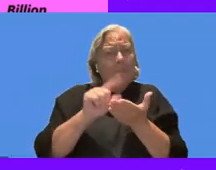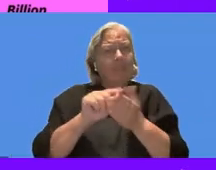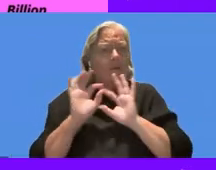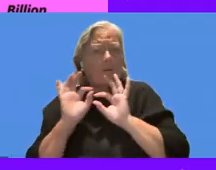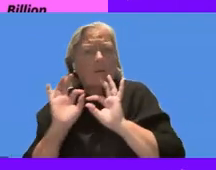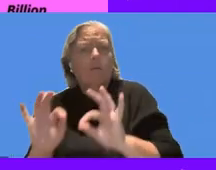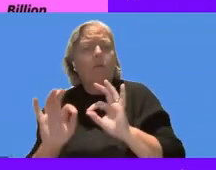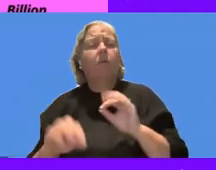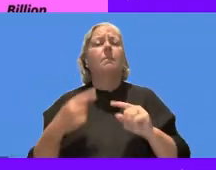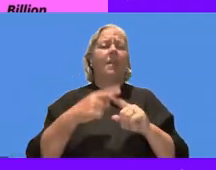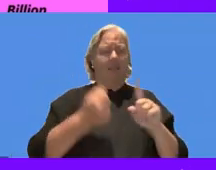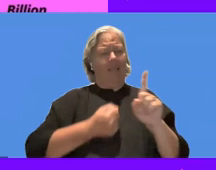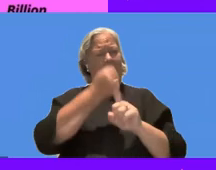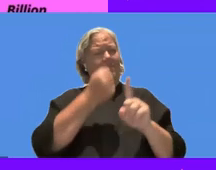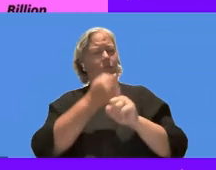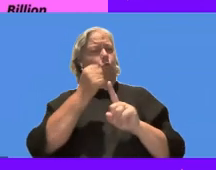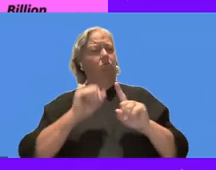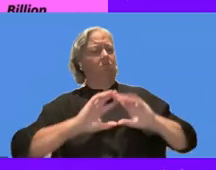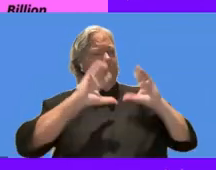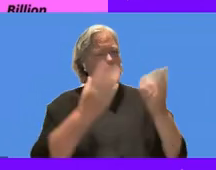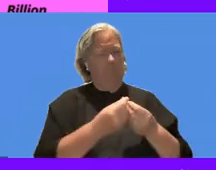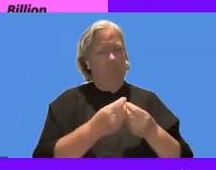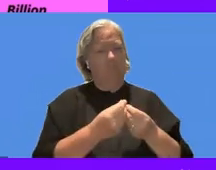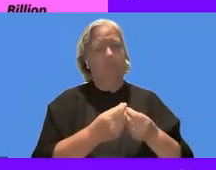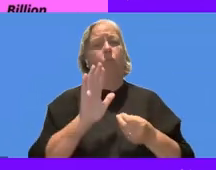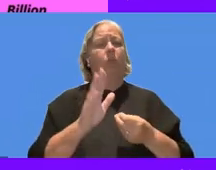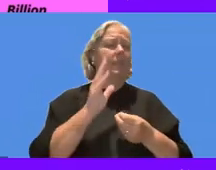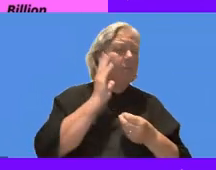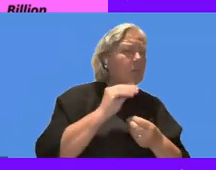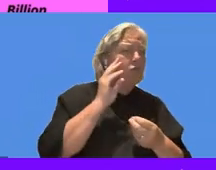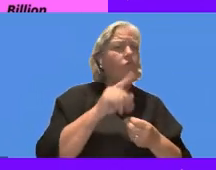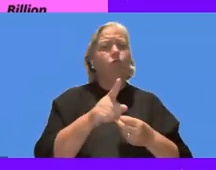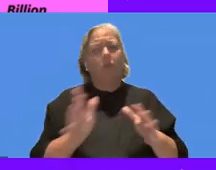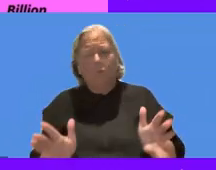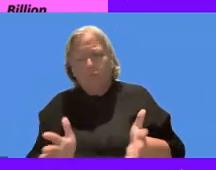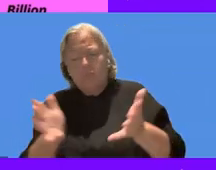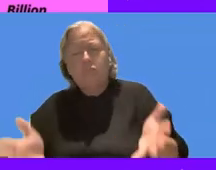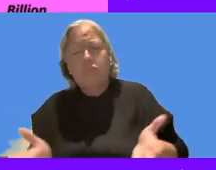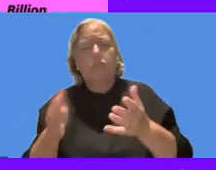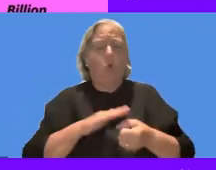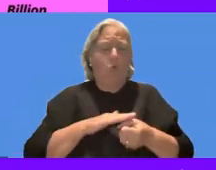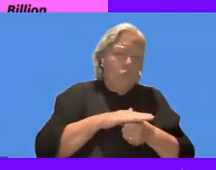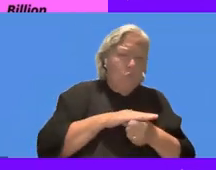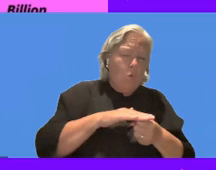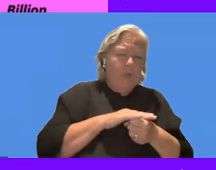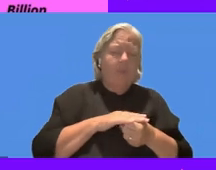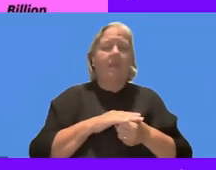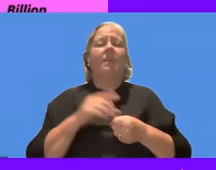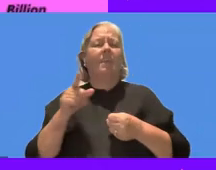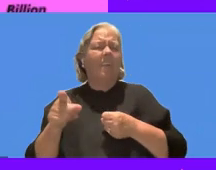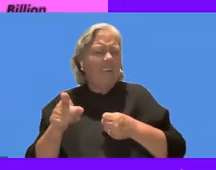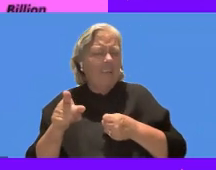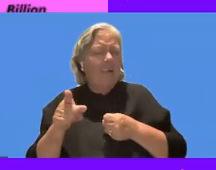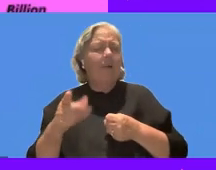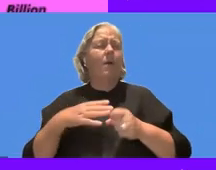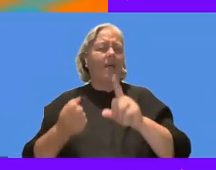your cause. In terms of experiences mobilizing on such issues locally, youth groups have been successfully in advocating for policy changes